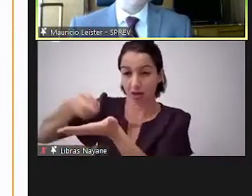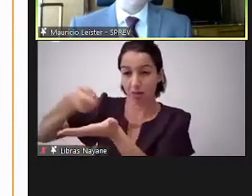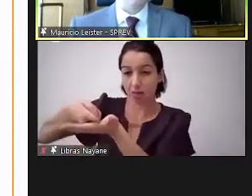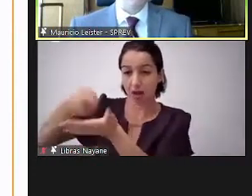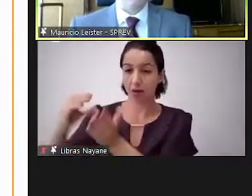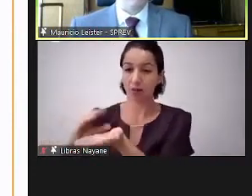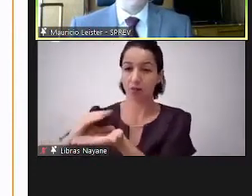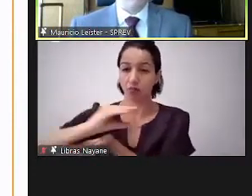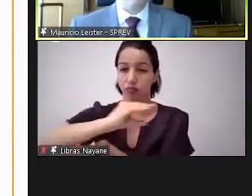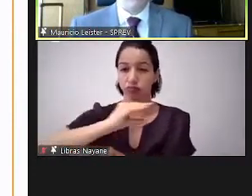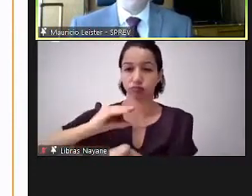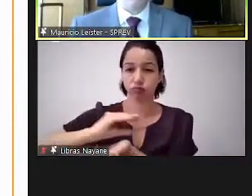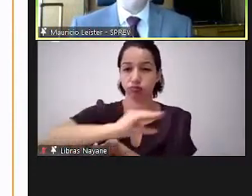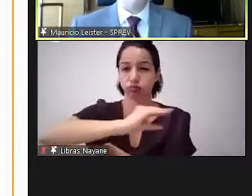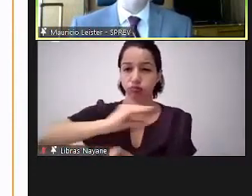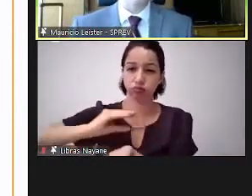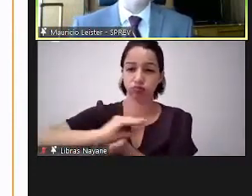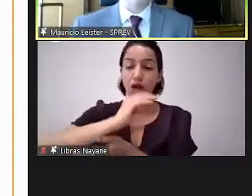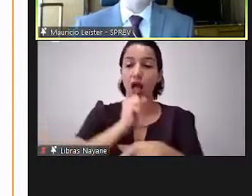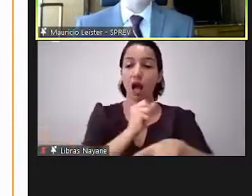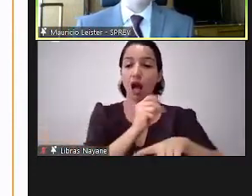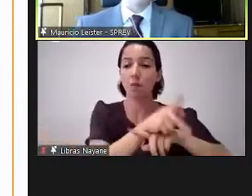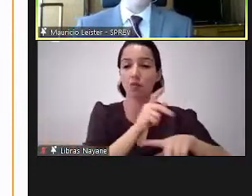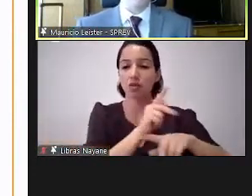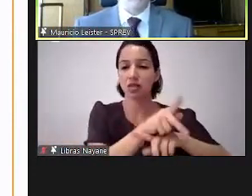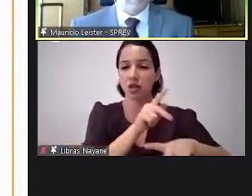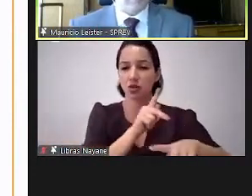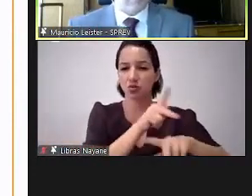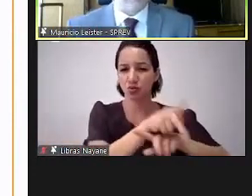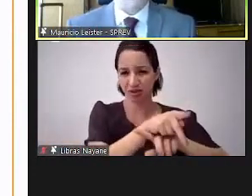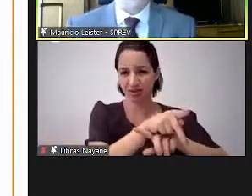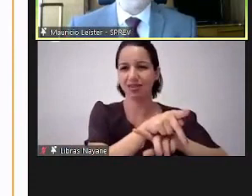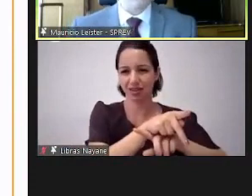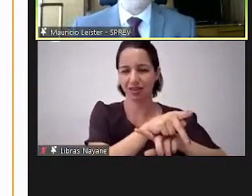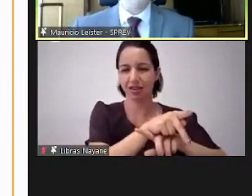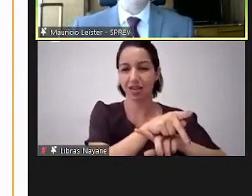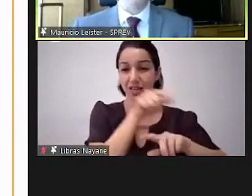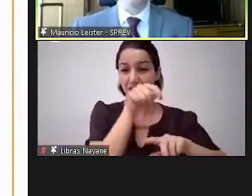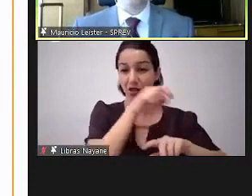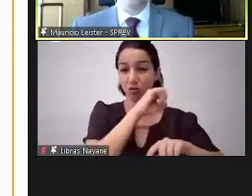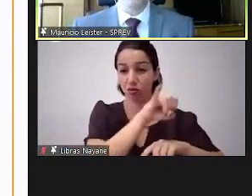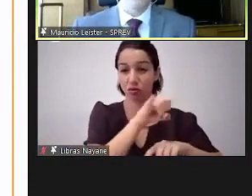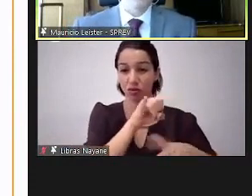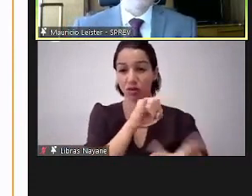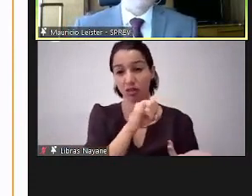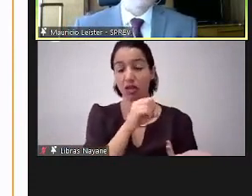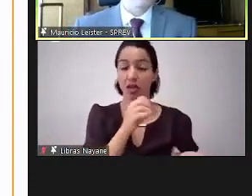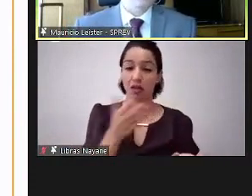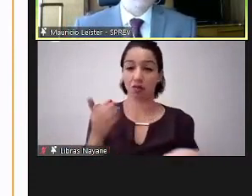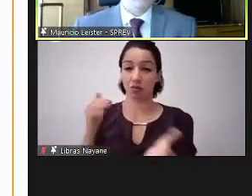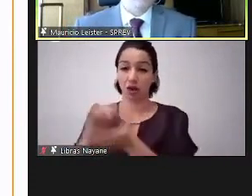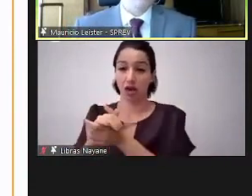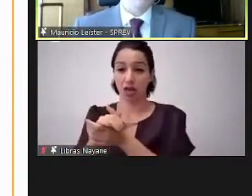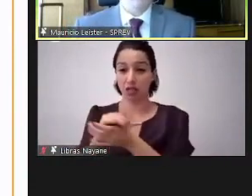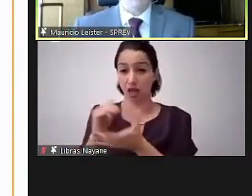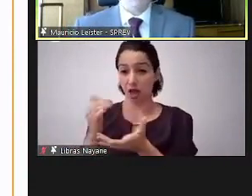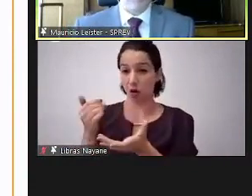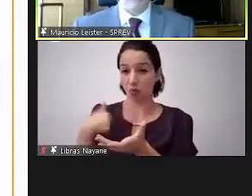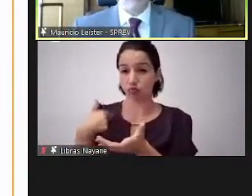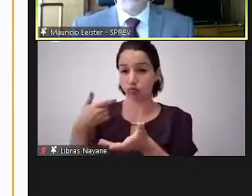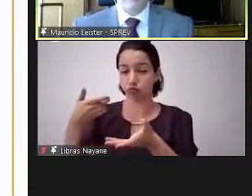So we have a marketplace that has more and more people. We can see, for